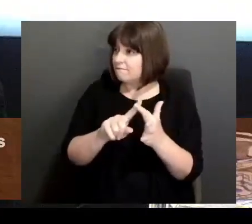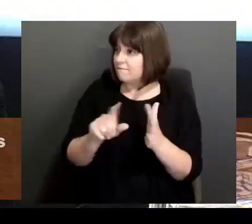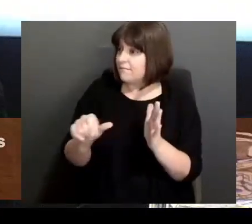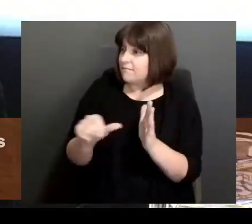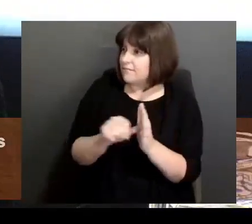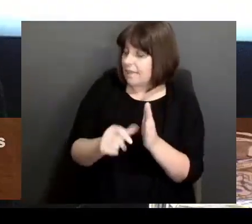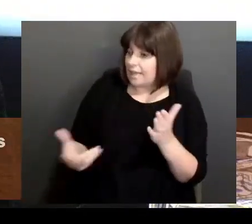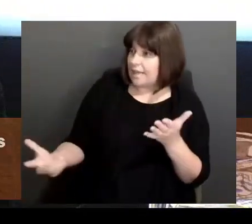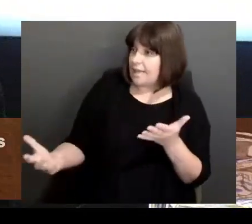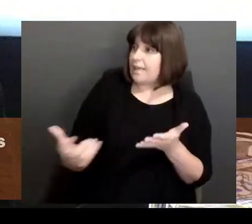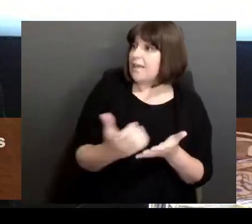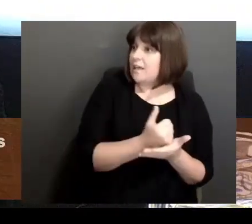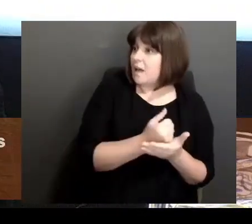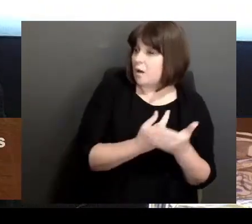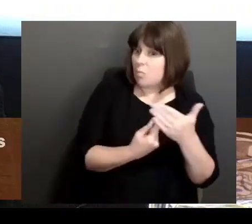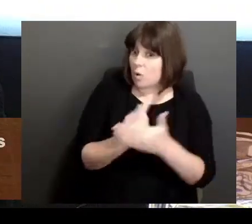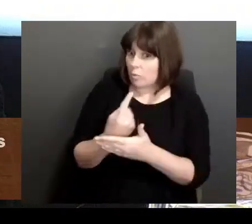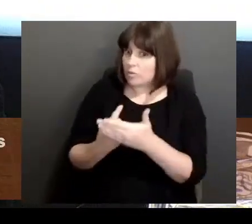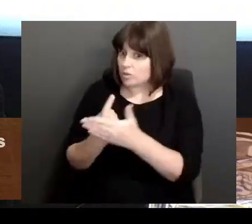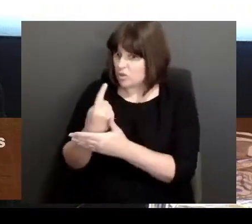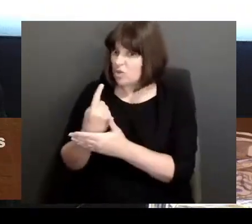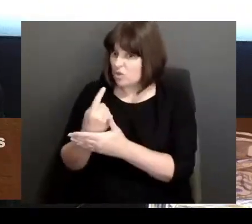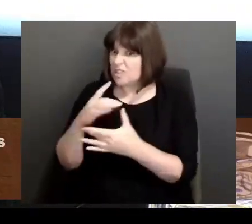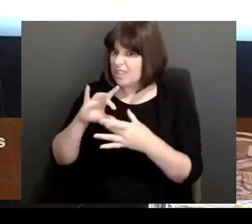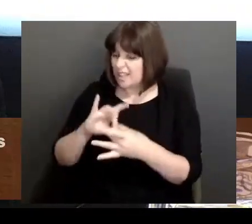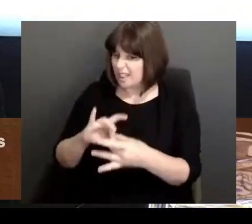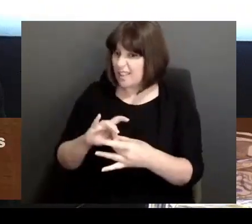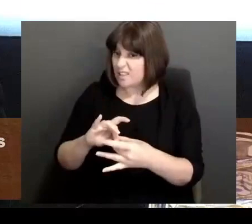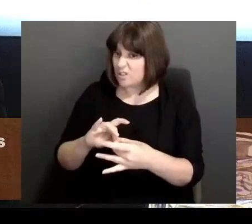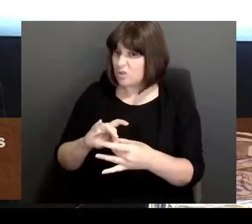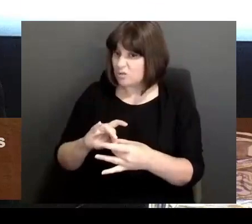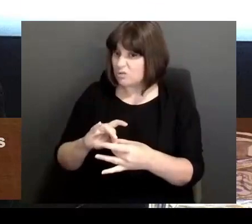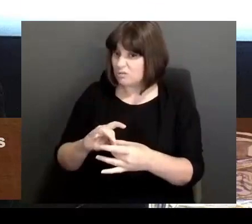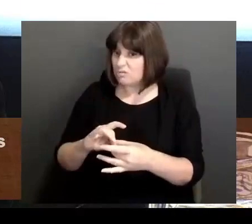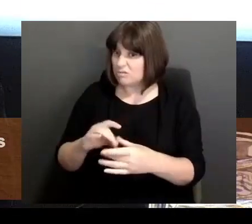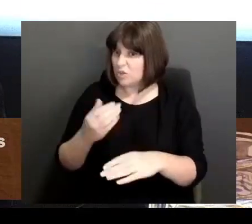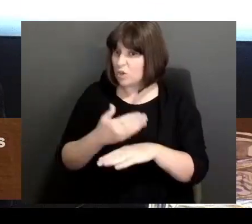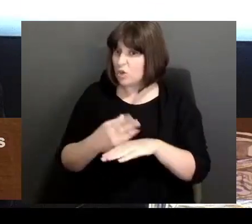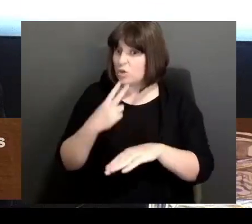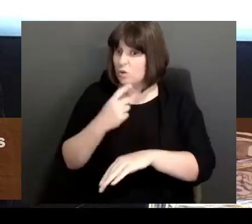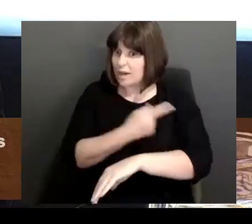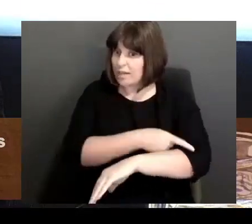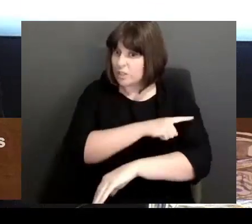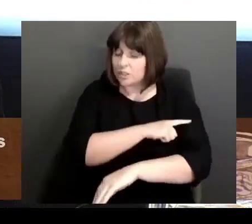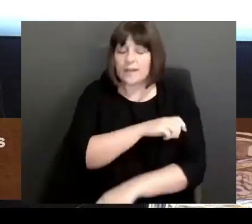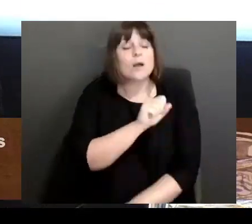may just point to, and you mentioned offshore wind, yes. The government